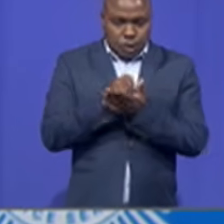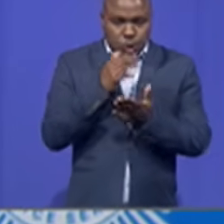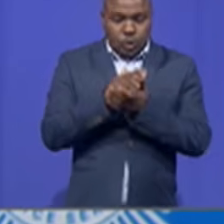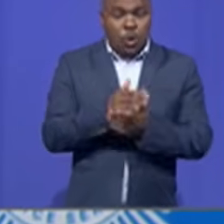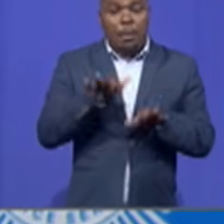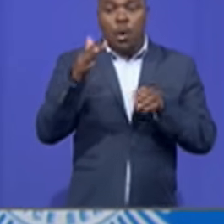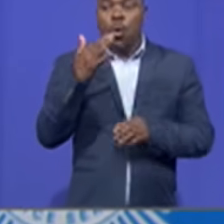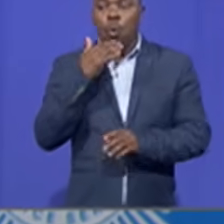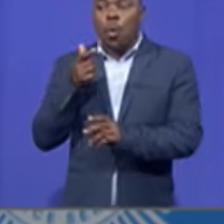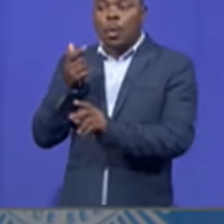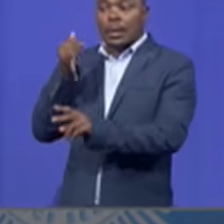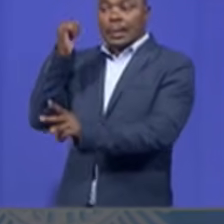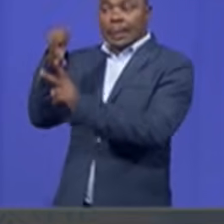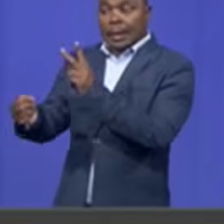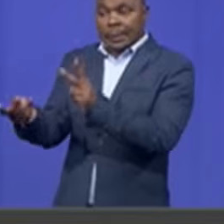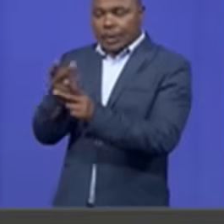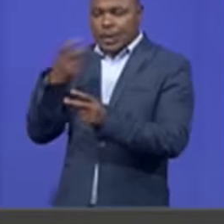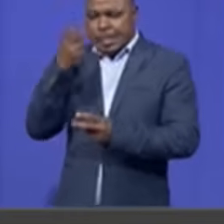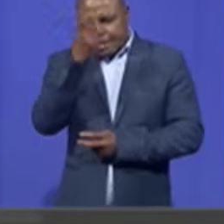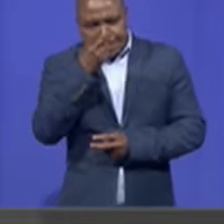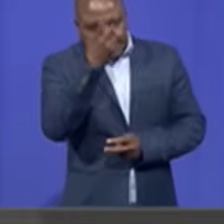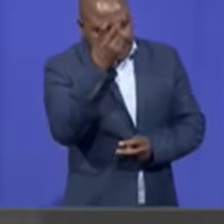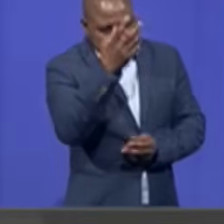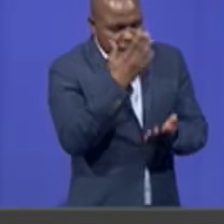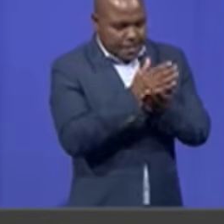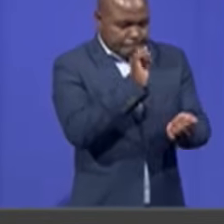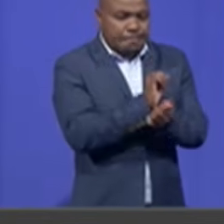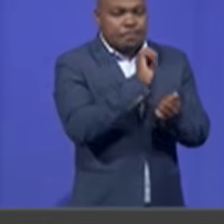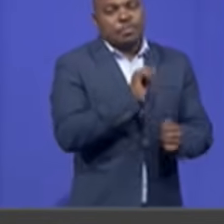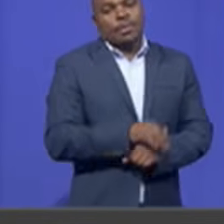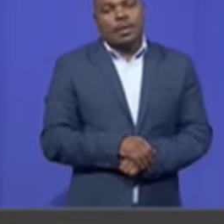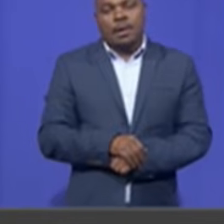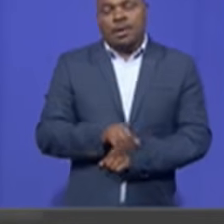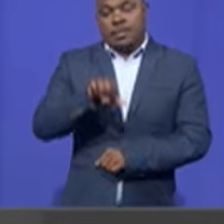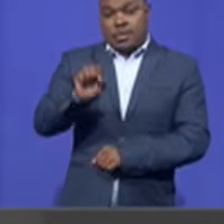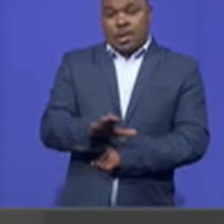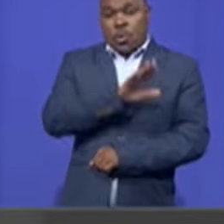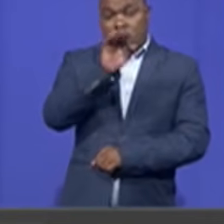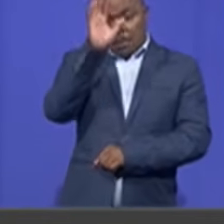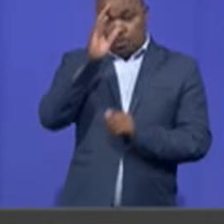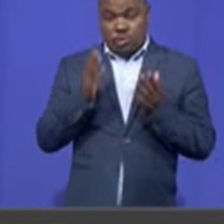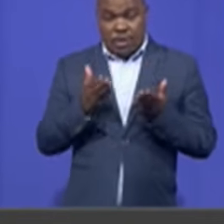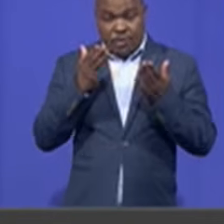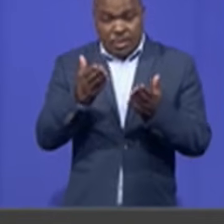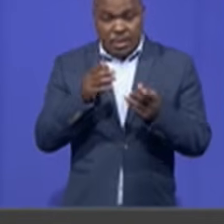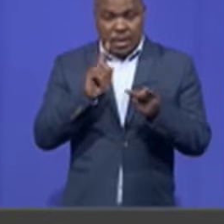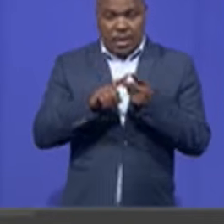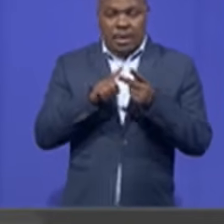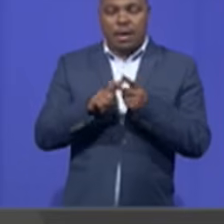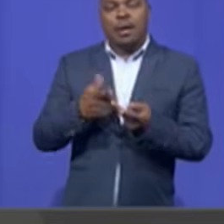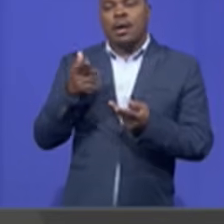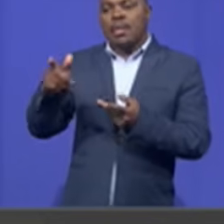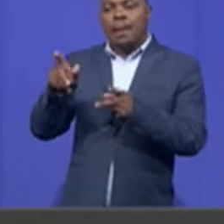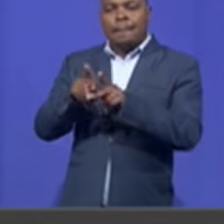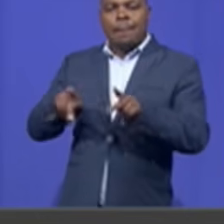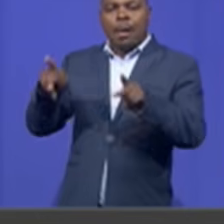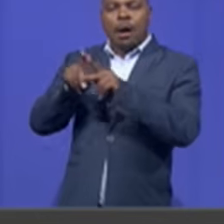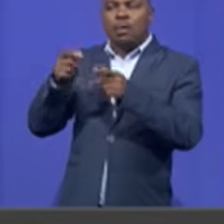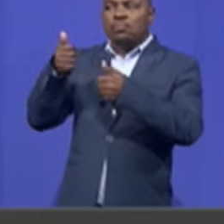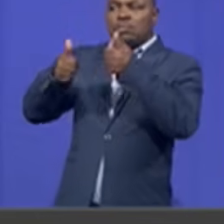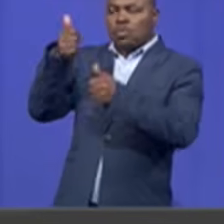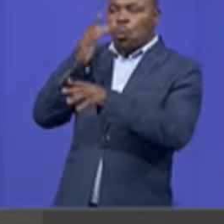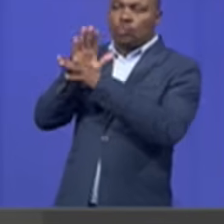those responsible are traced and brought to justice. The South African Police Service is working closely with Kruger National Park authorities